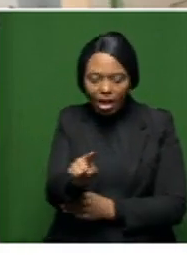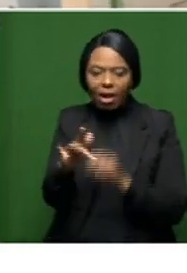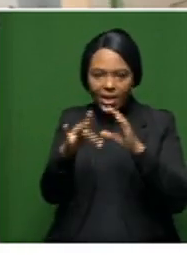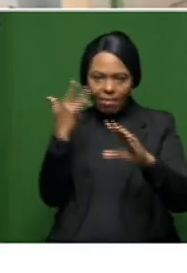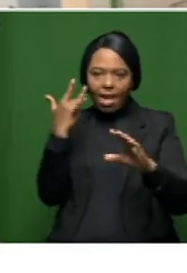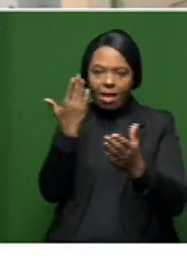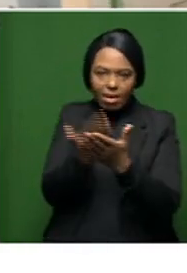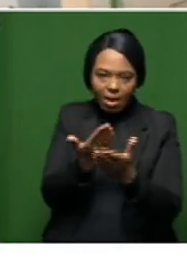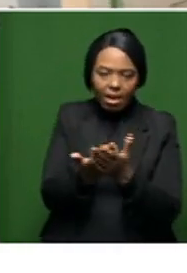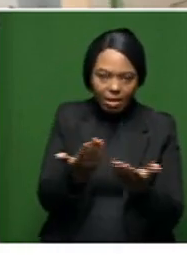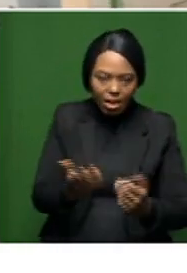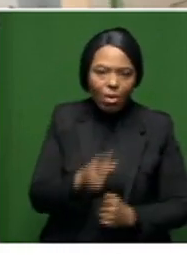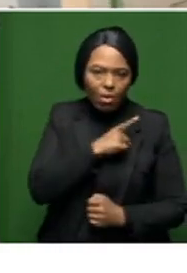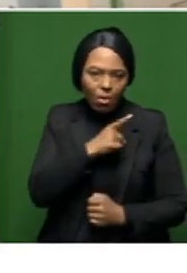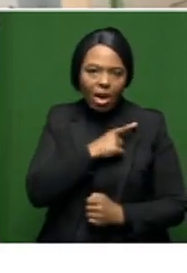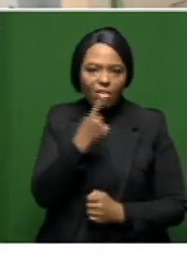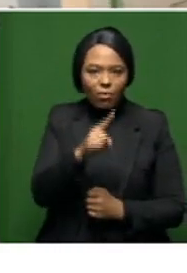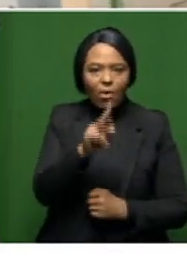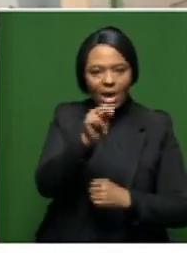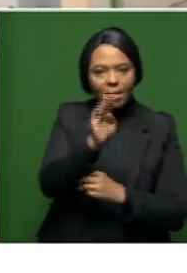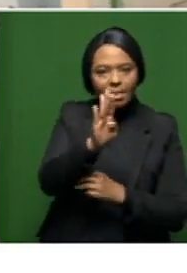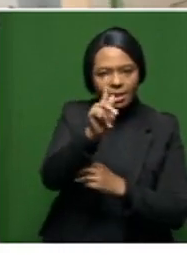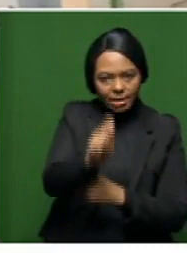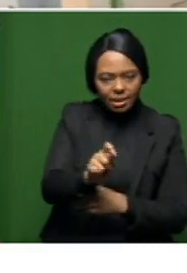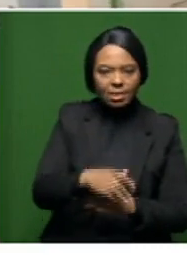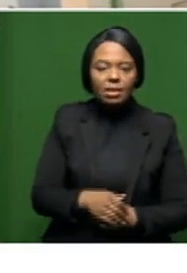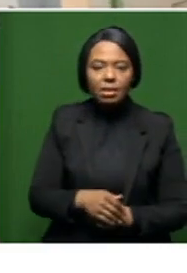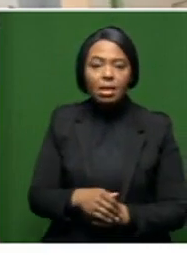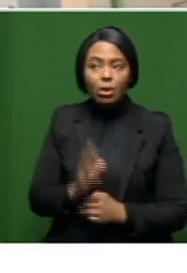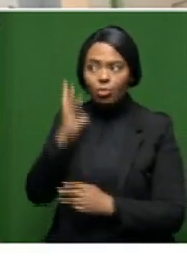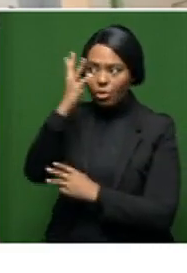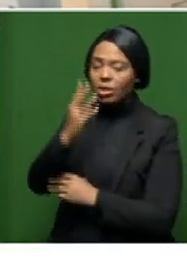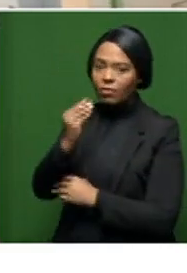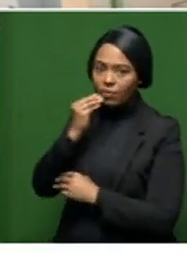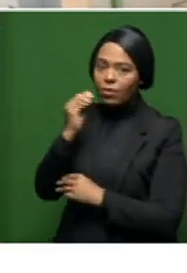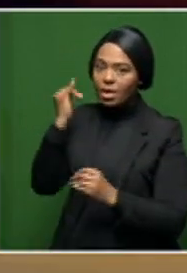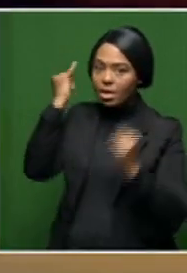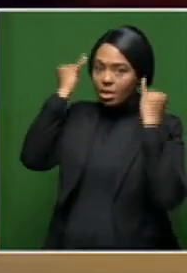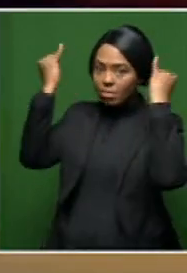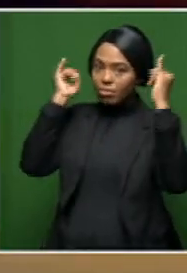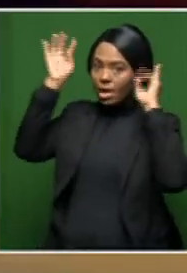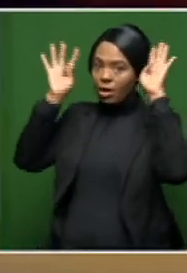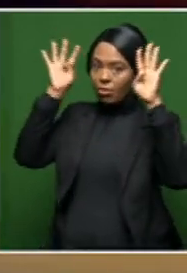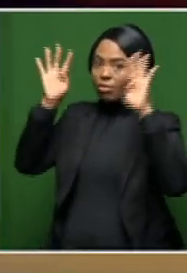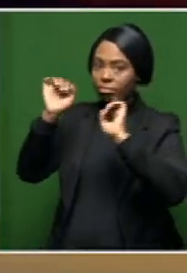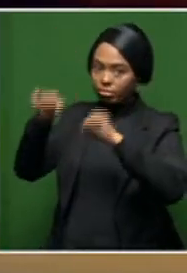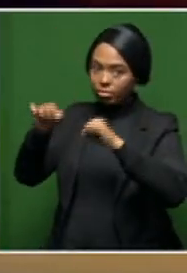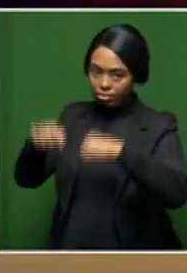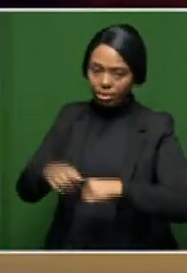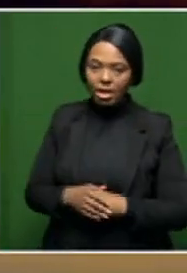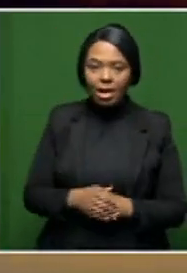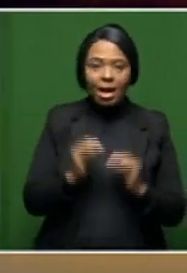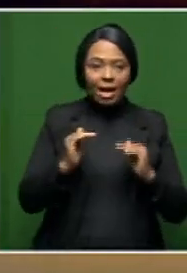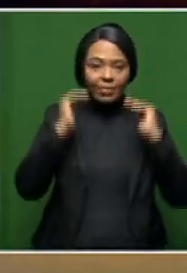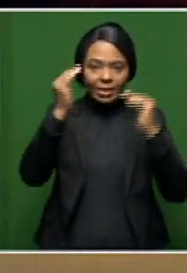forward to helping all the learners out there prepare for the NBTs. Indeed, and it's such a beautiful innovation. Thank you so much. That was Advantage